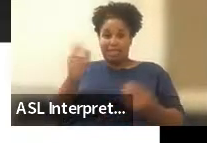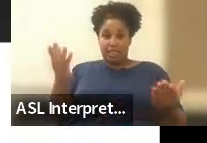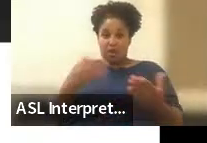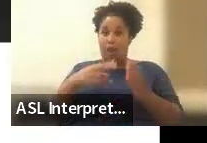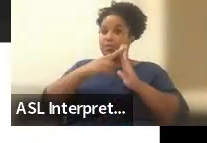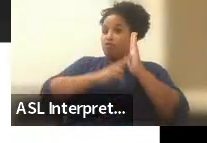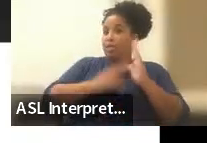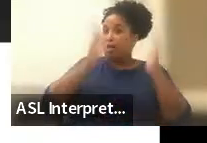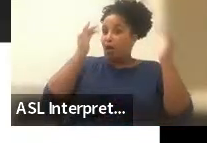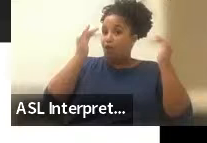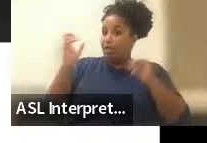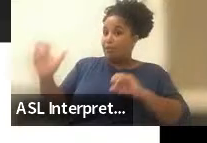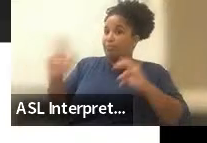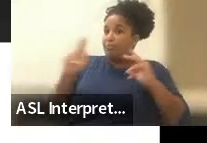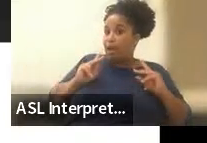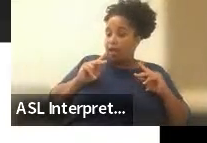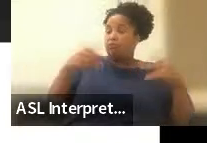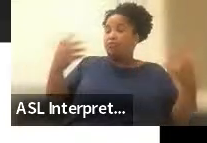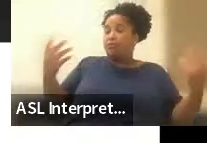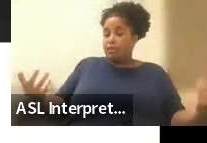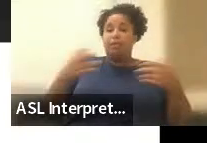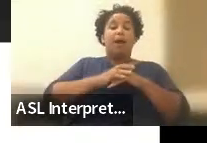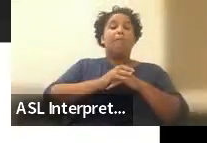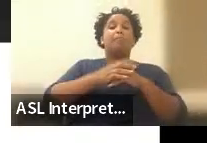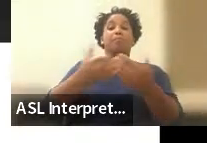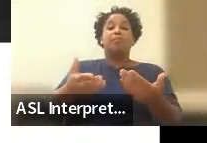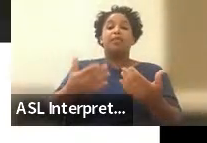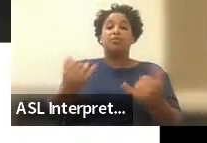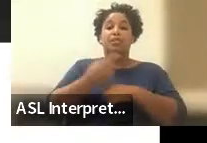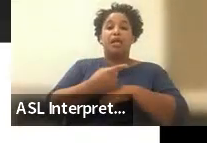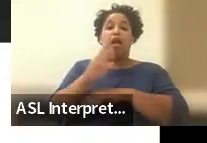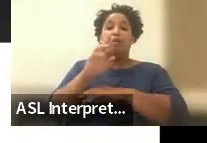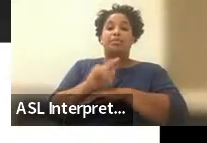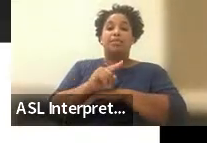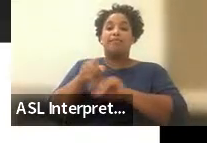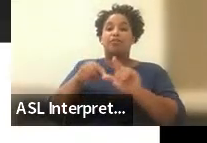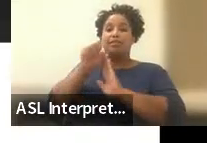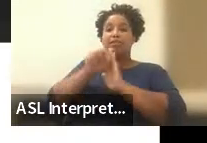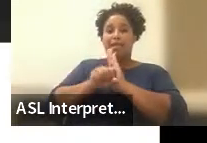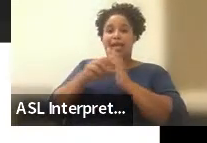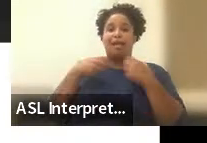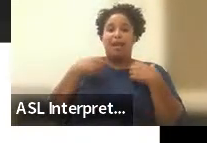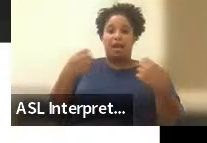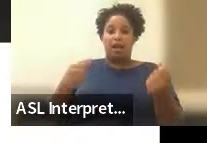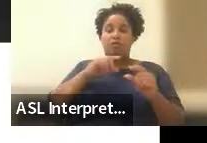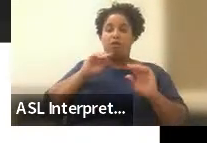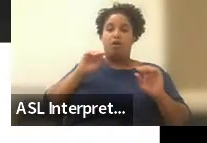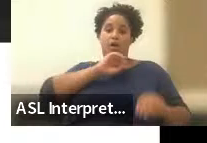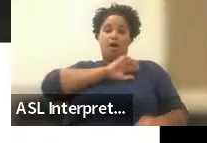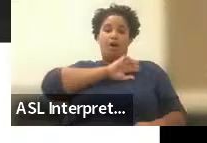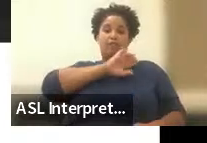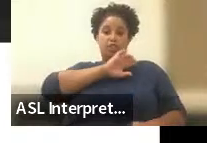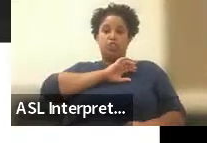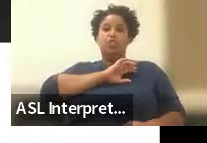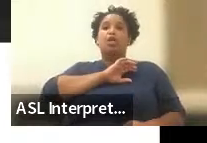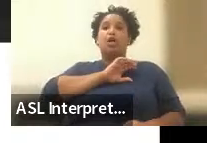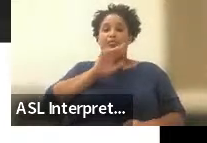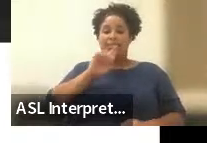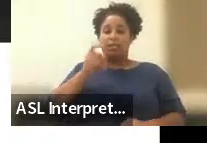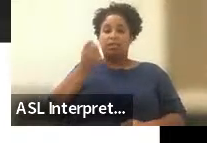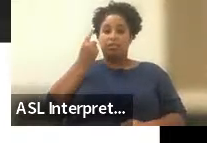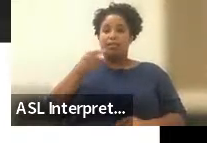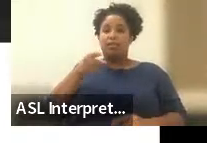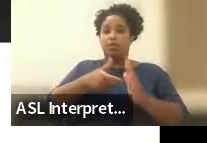hopefully Nick can come back on. But there was an update today to the state health officer order update. So the